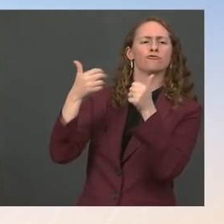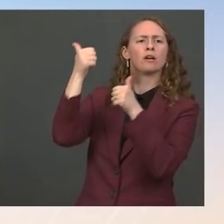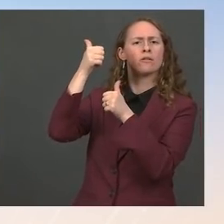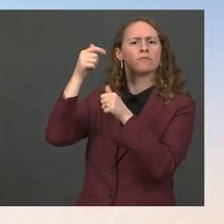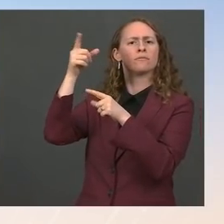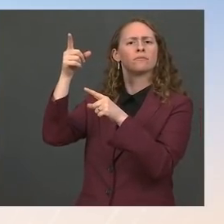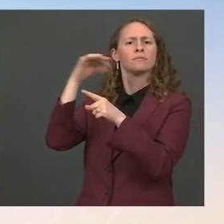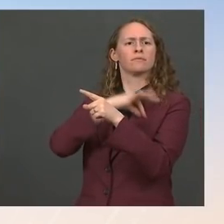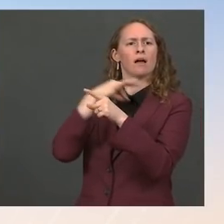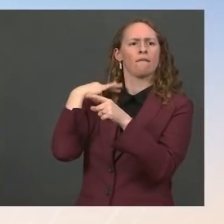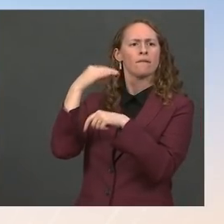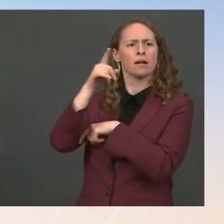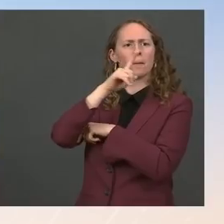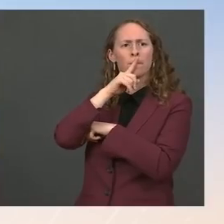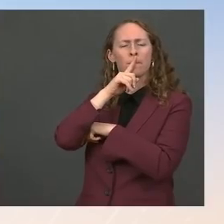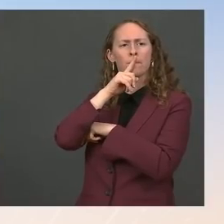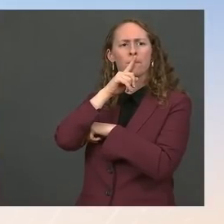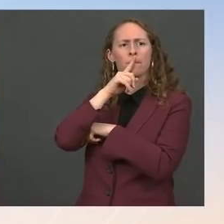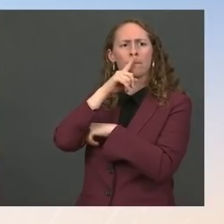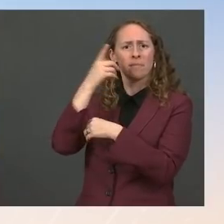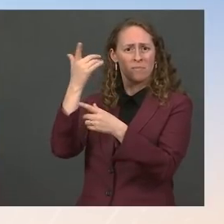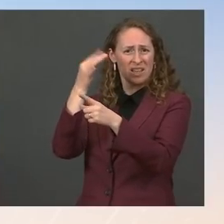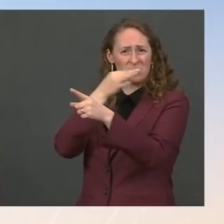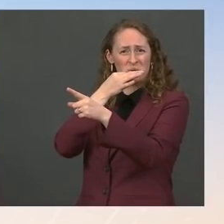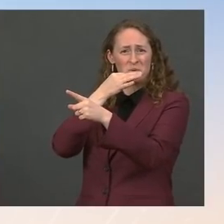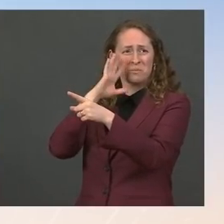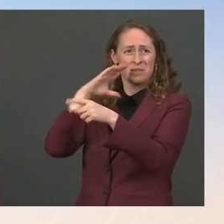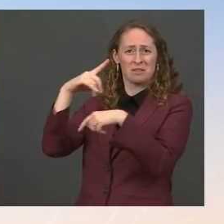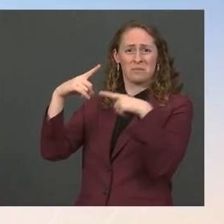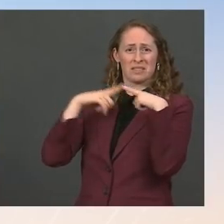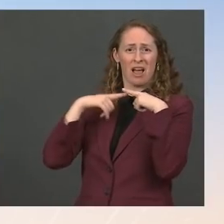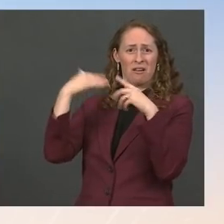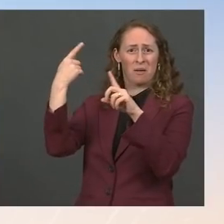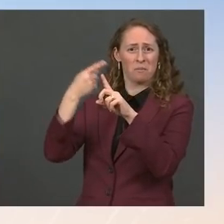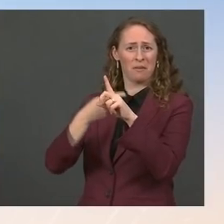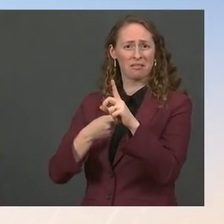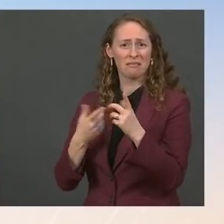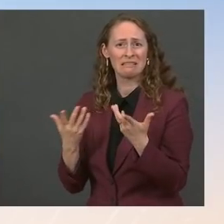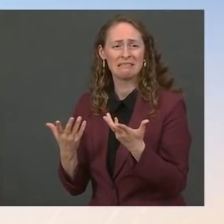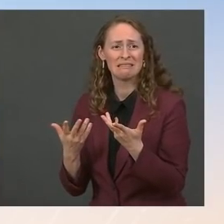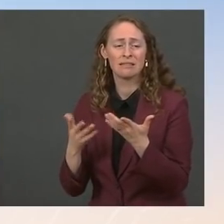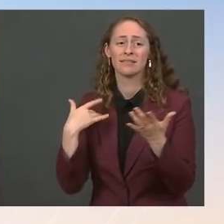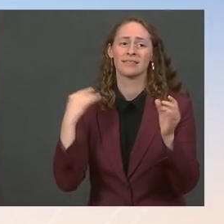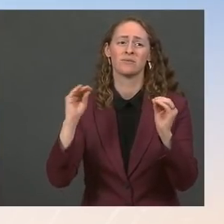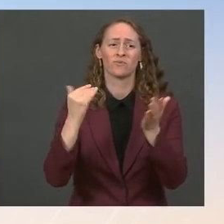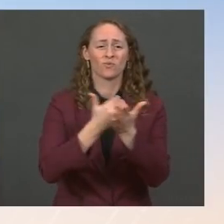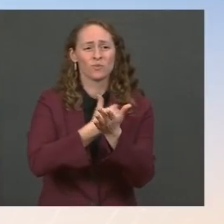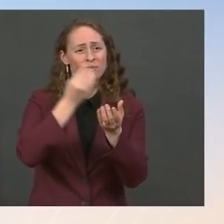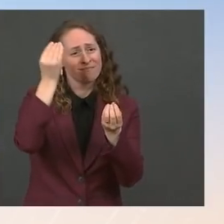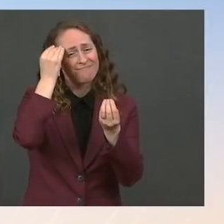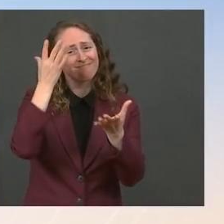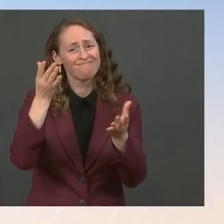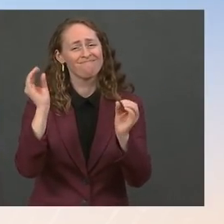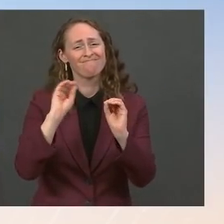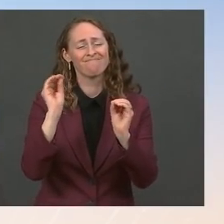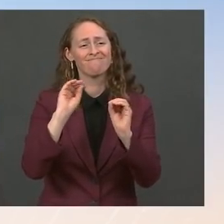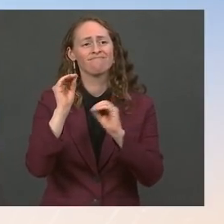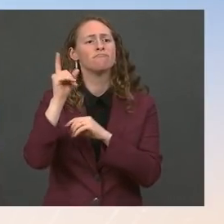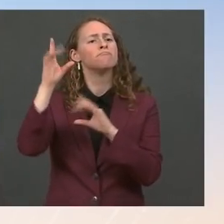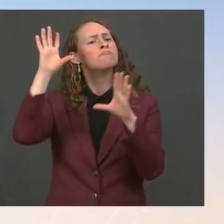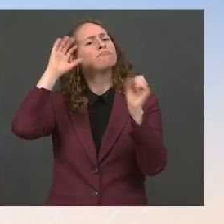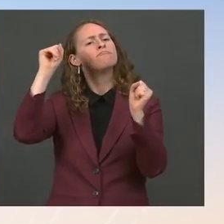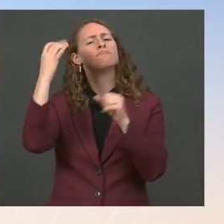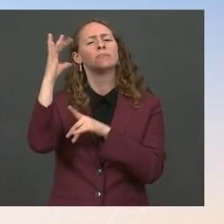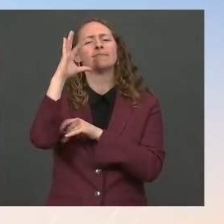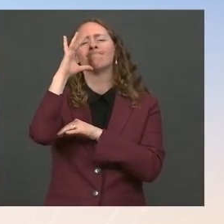role, is due to retire by law next month? I don't have anything to preview for you in terms of personnel announcements. Obviously, he wants to find the right person to serve in such